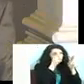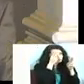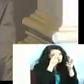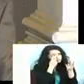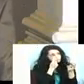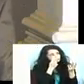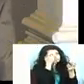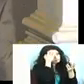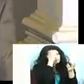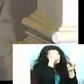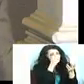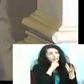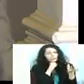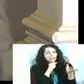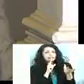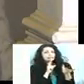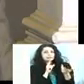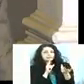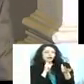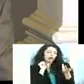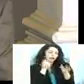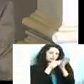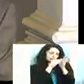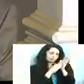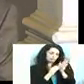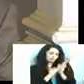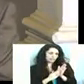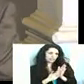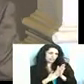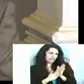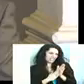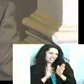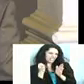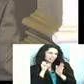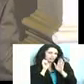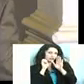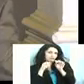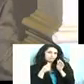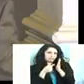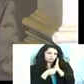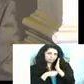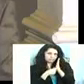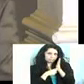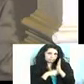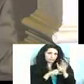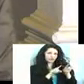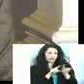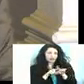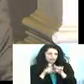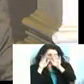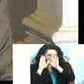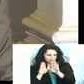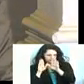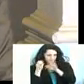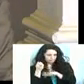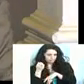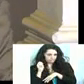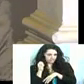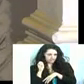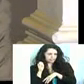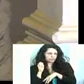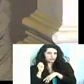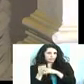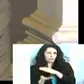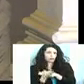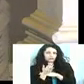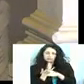be not only remembered in our Easter Sunday bulletin, but of course, we'll have lilies in the sanctuary on Easter Sunday morning. So please do